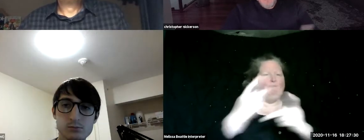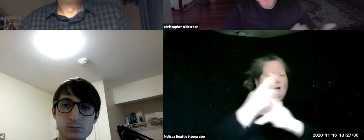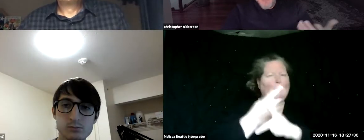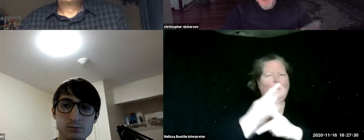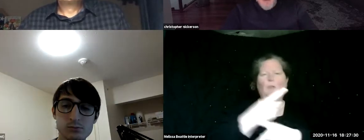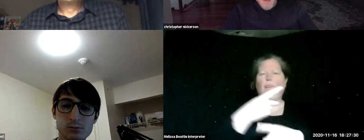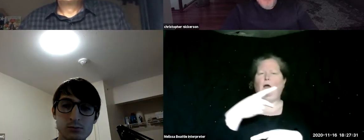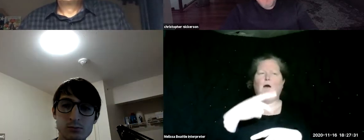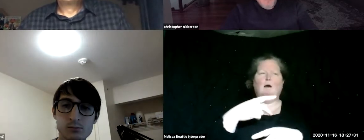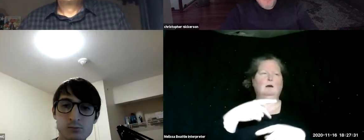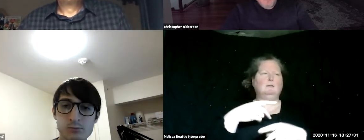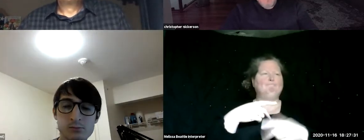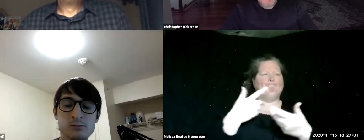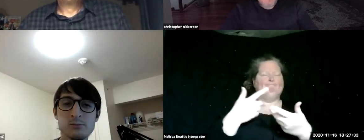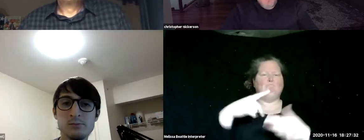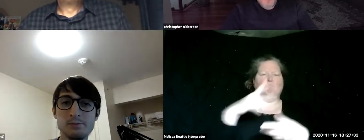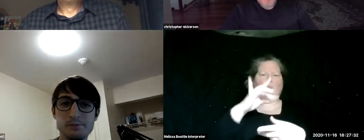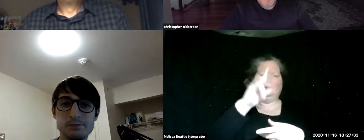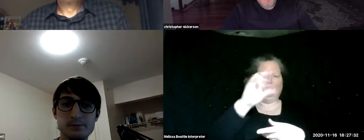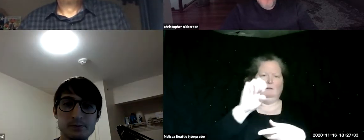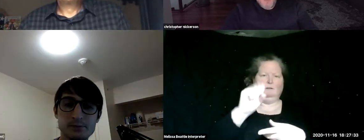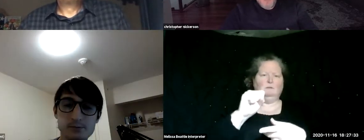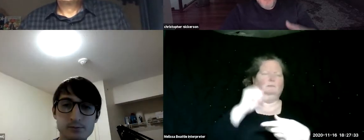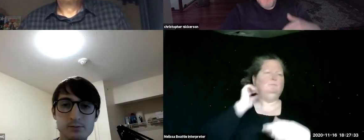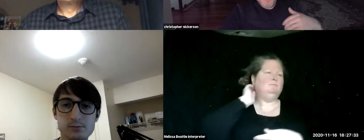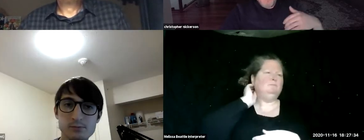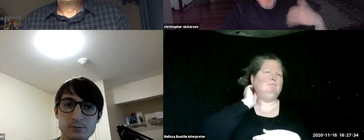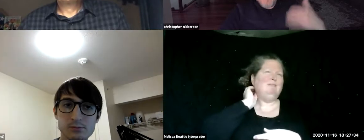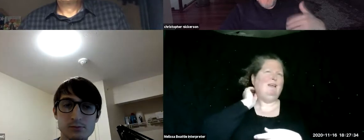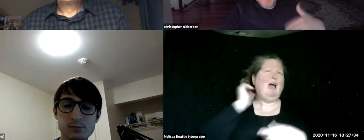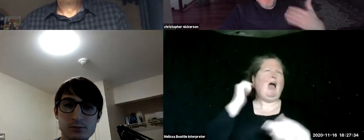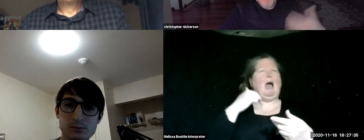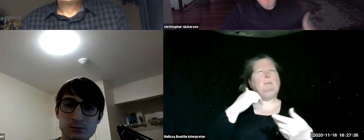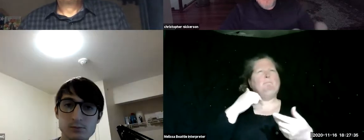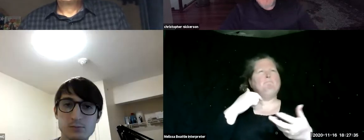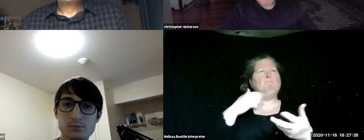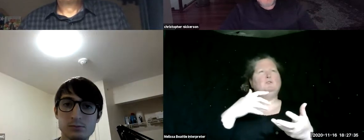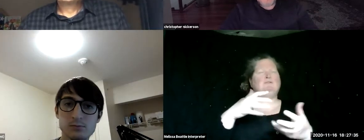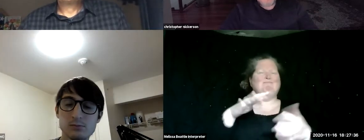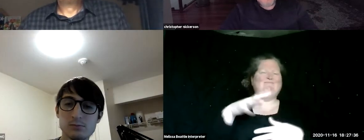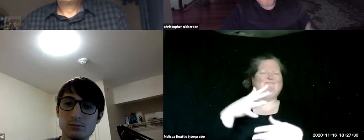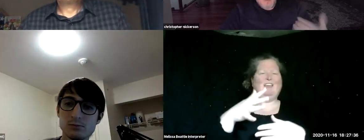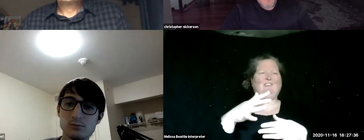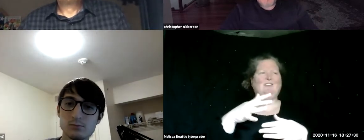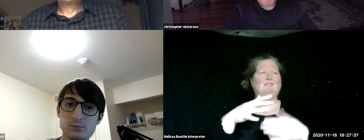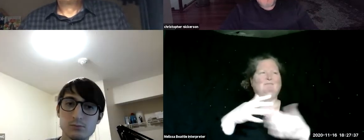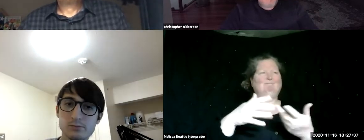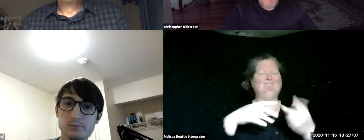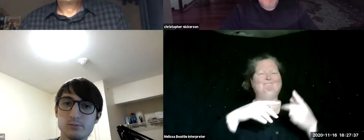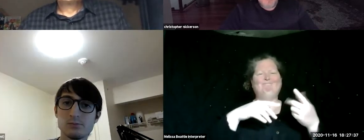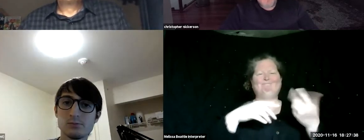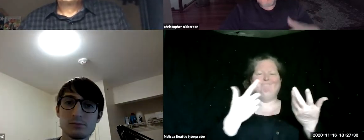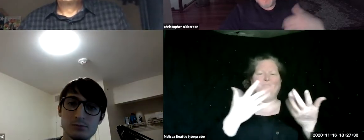you know, I can only liken it to sports in some way of, you have to kind of get used to getting tired. You have to get used to